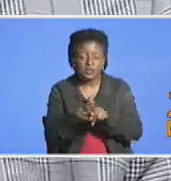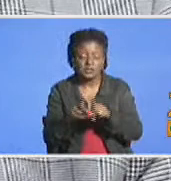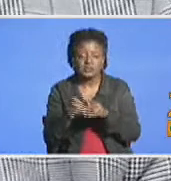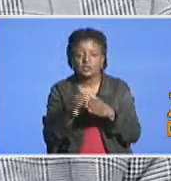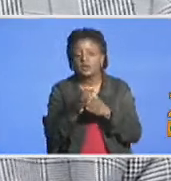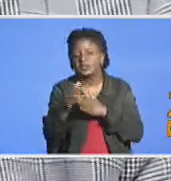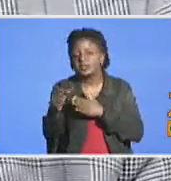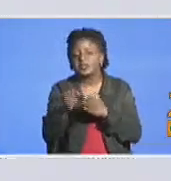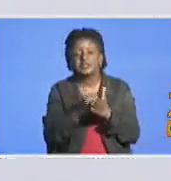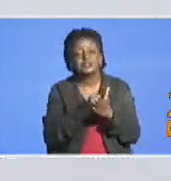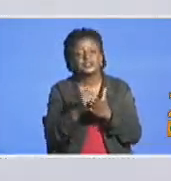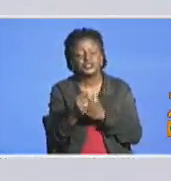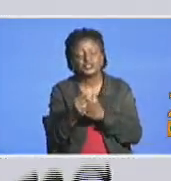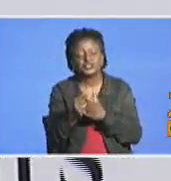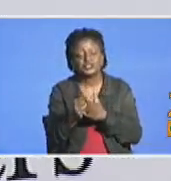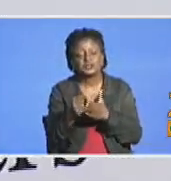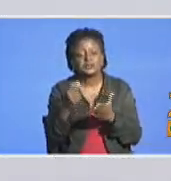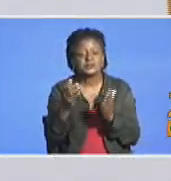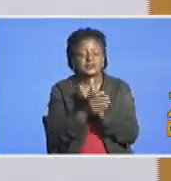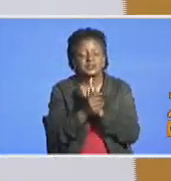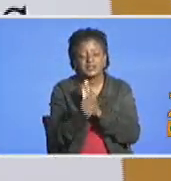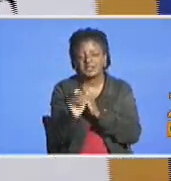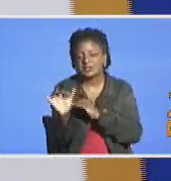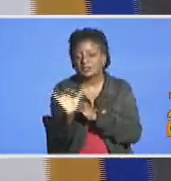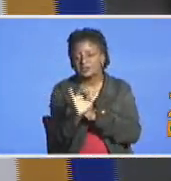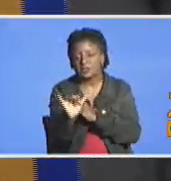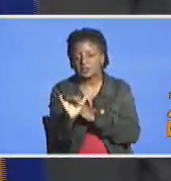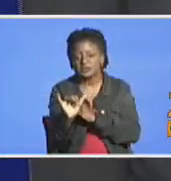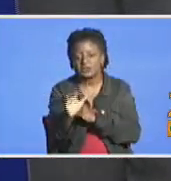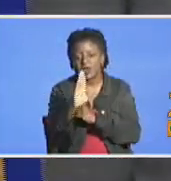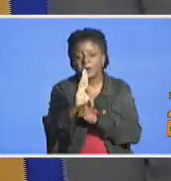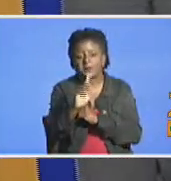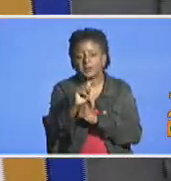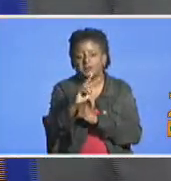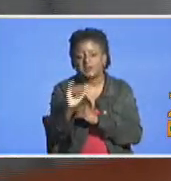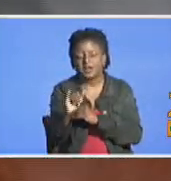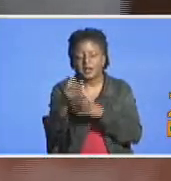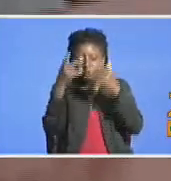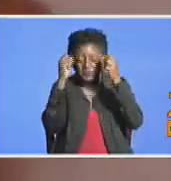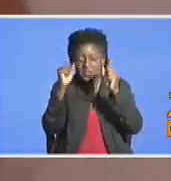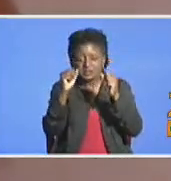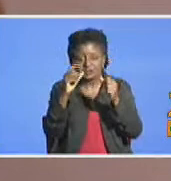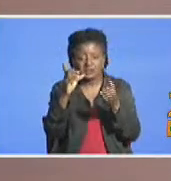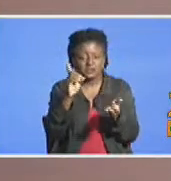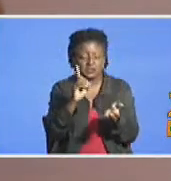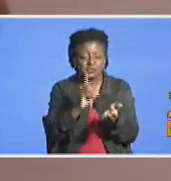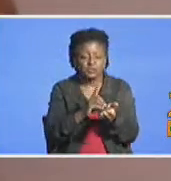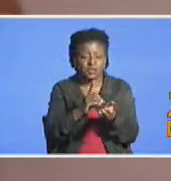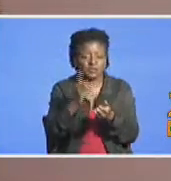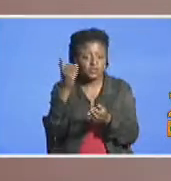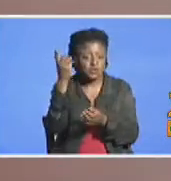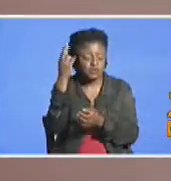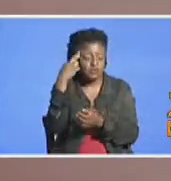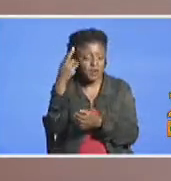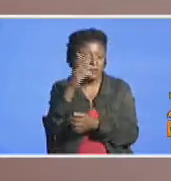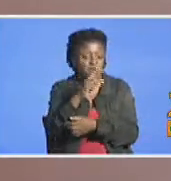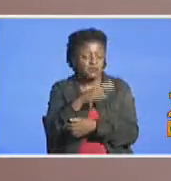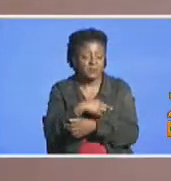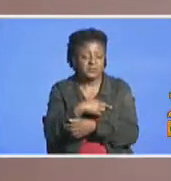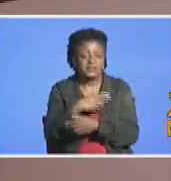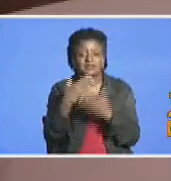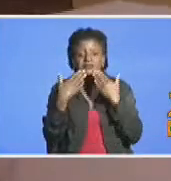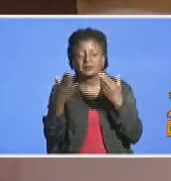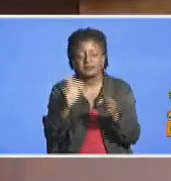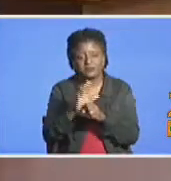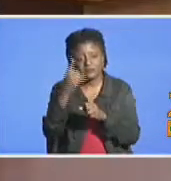leadership skills as well. BTVI President Dr. Robert Robertson is very grateful for the donation that he believes